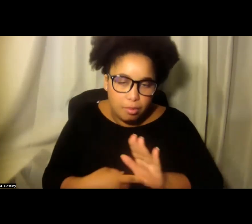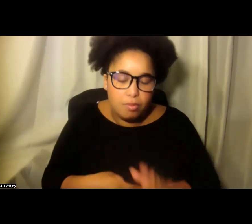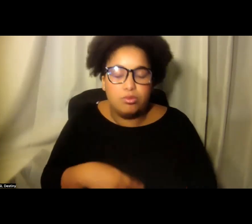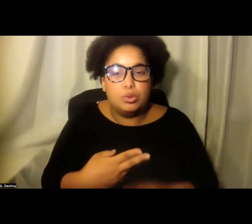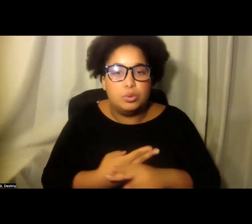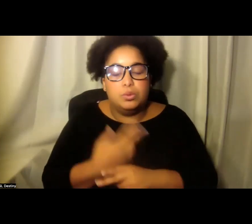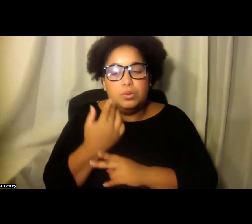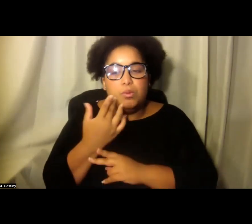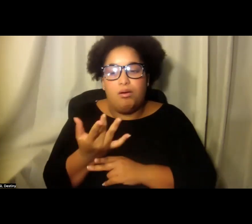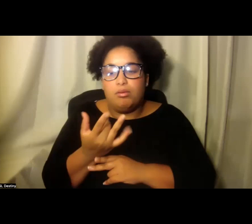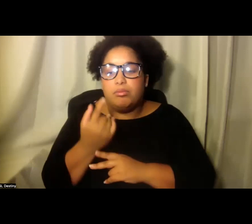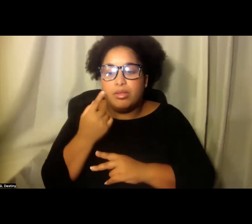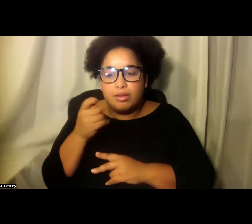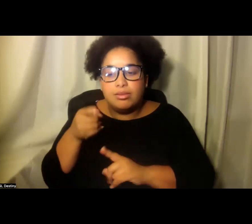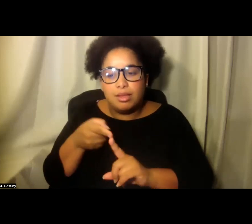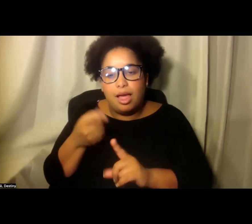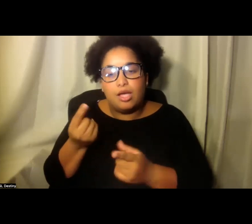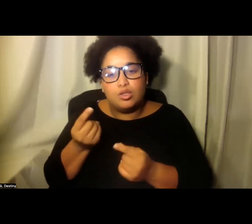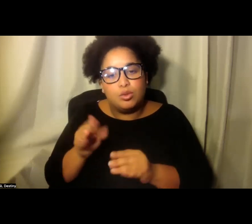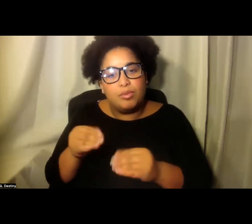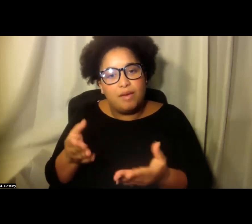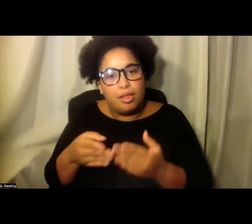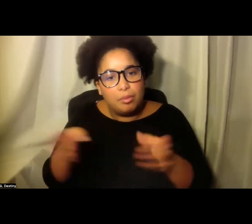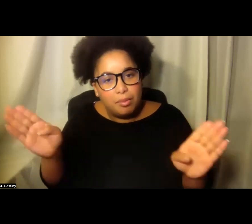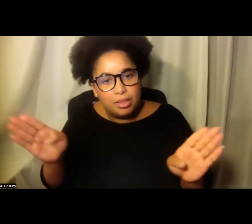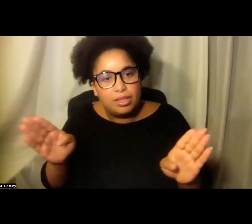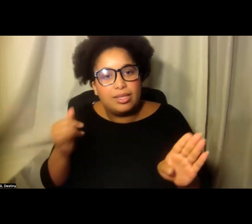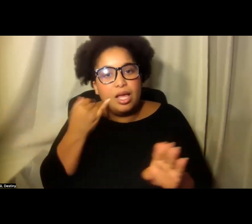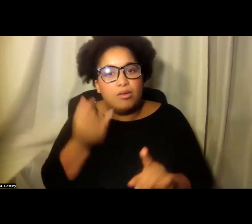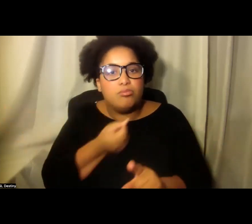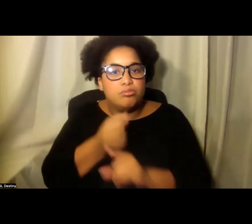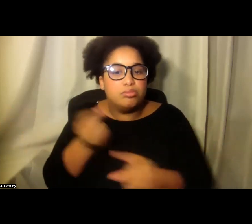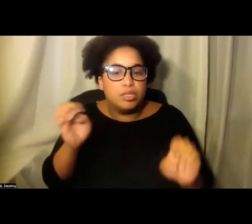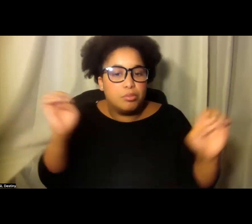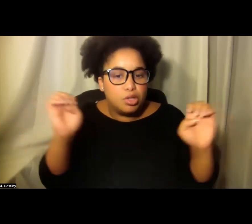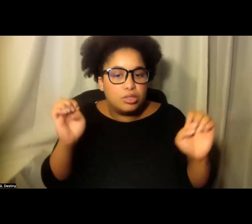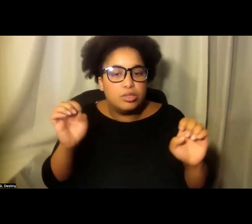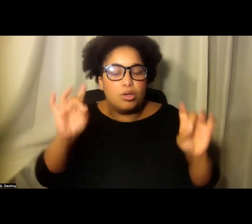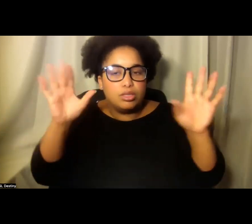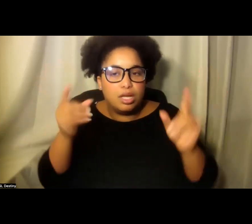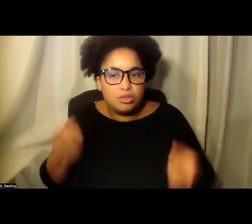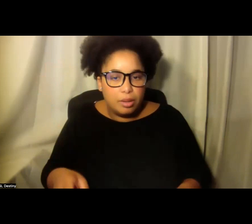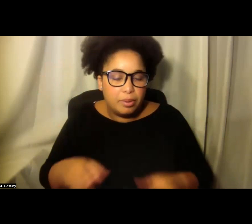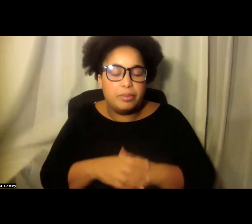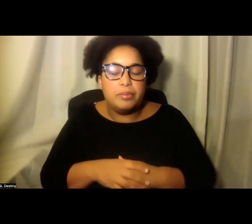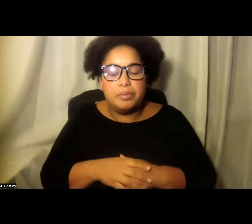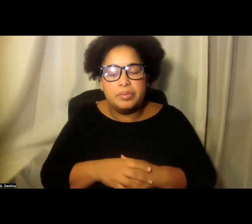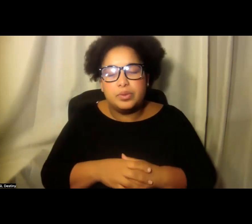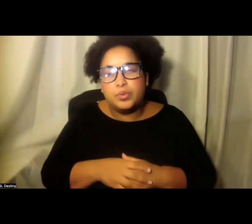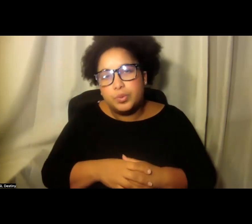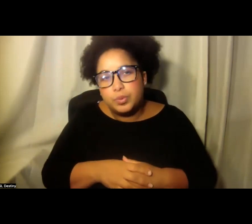use so far, because of what they offer the public in the event of an emergency or disaster. So I don't